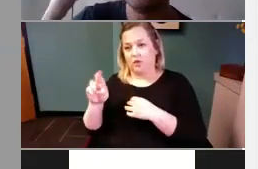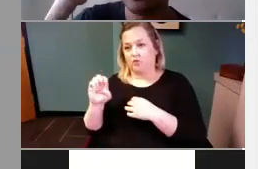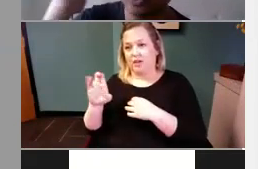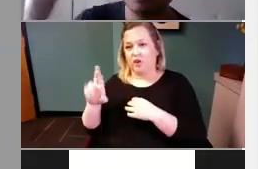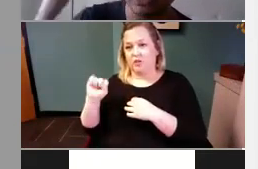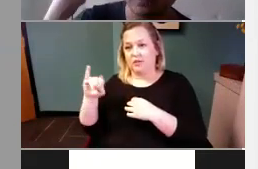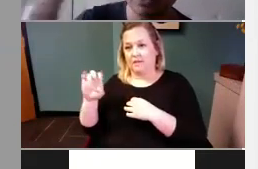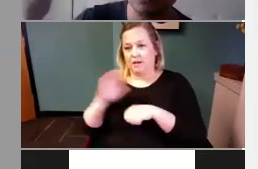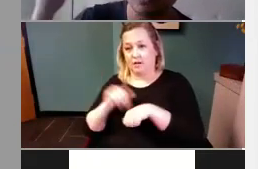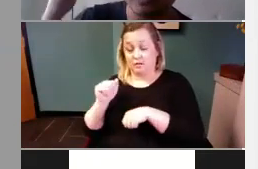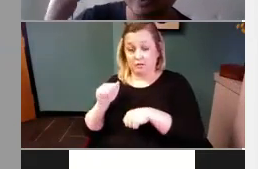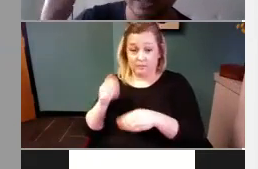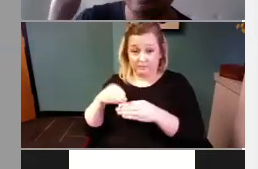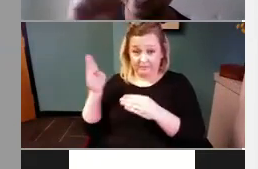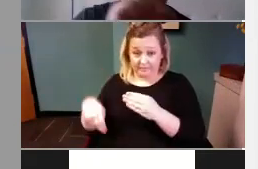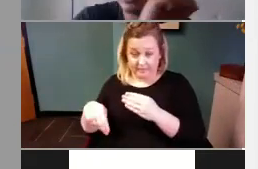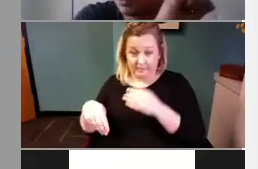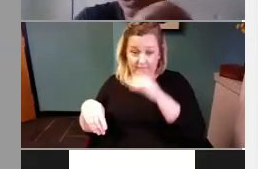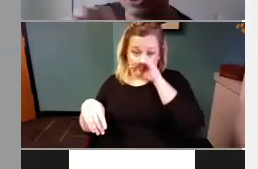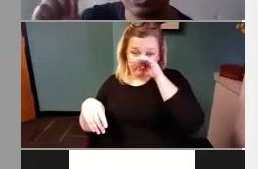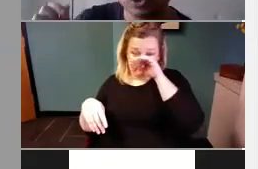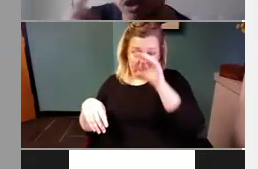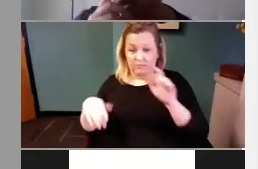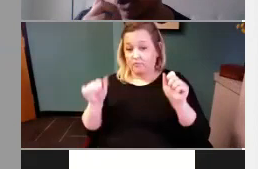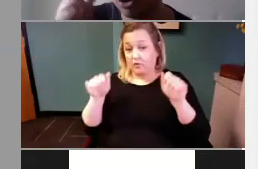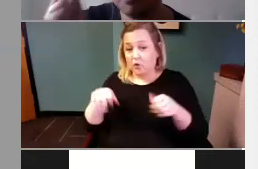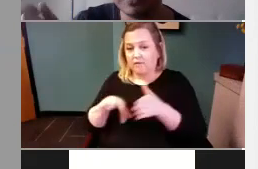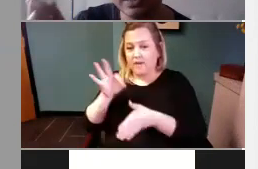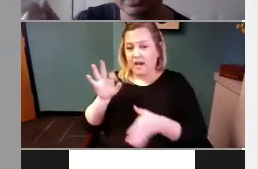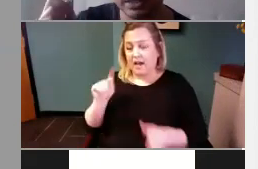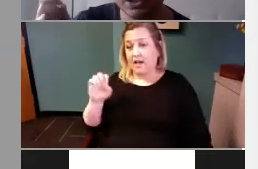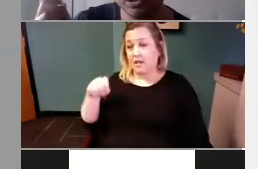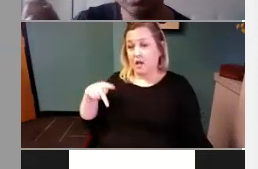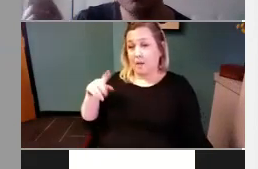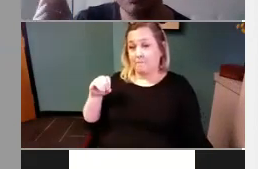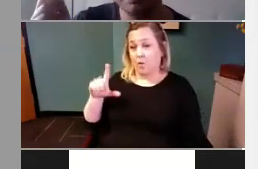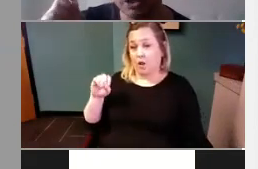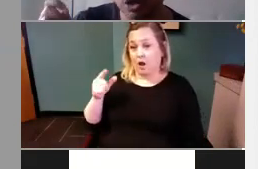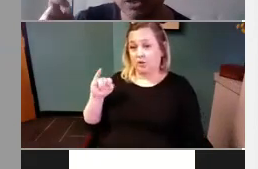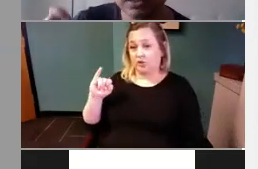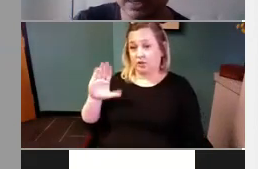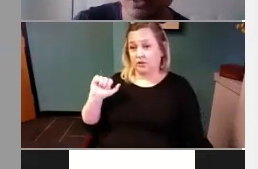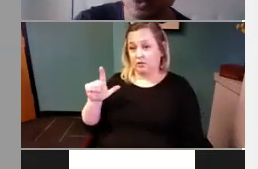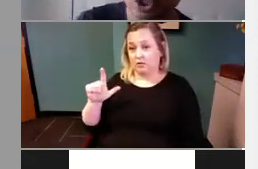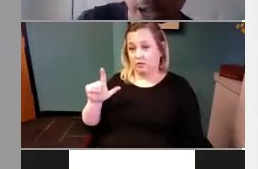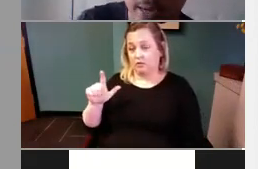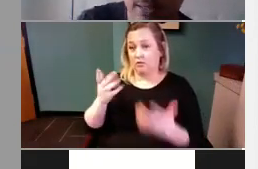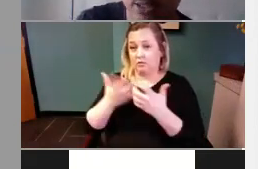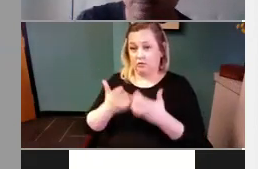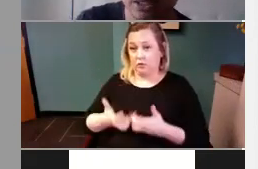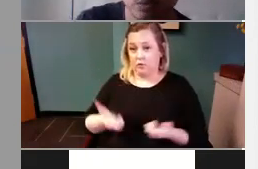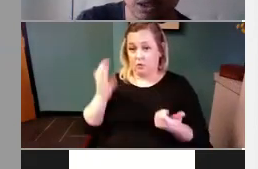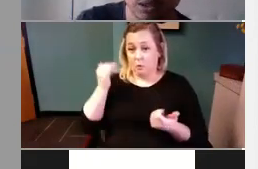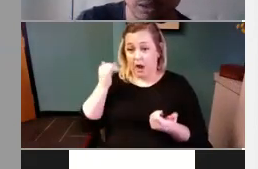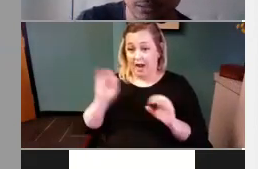cycle, you would be able to find a topological sort of this nature because there is no child